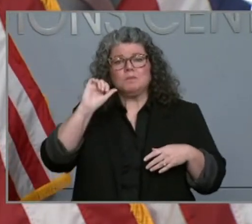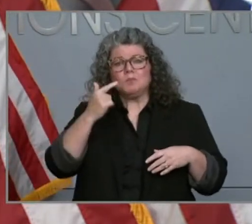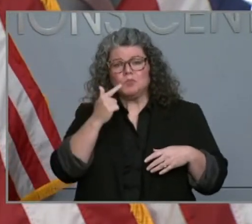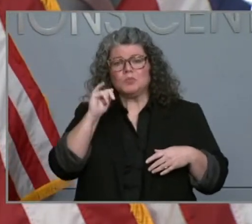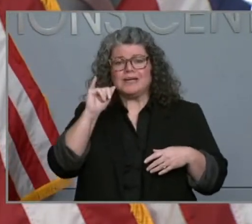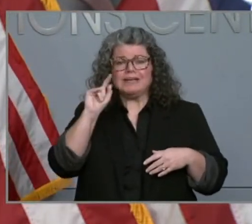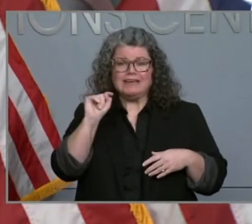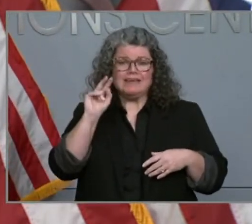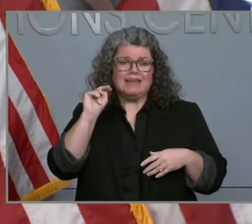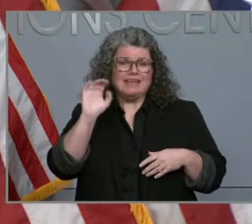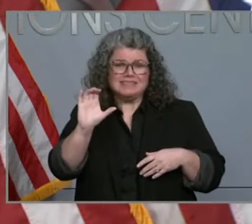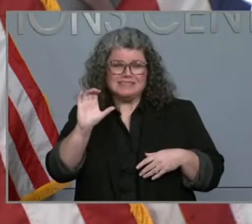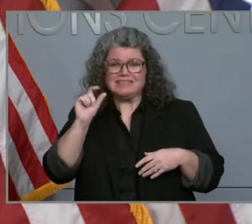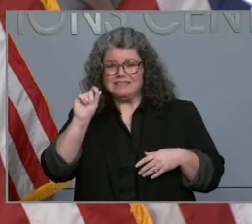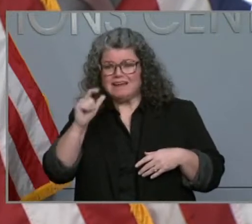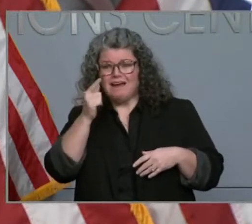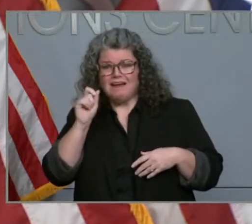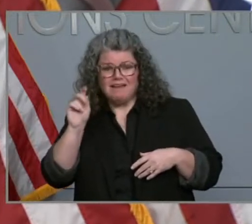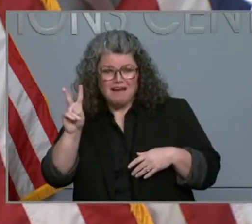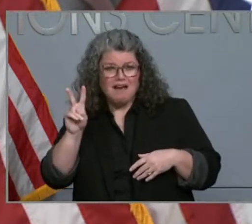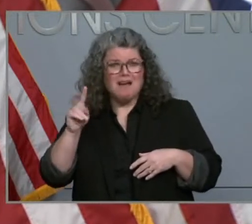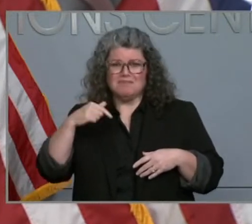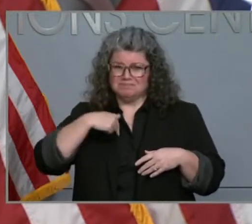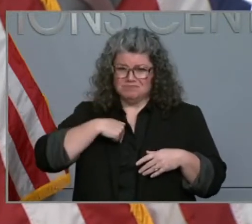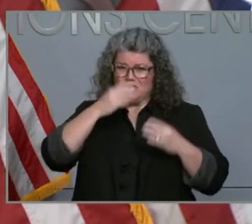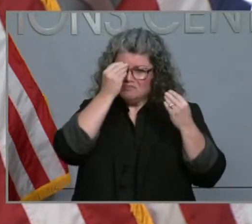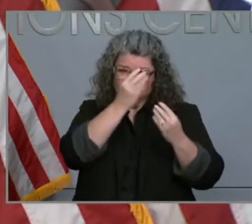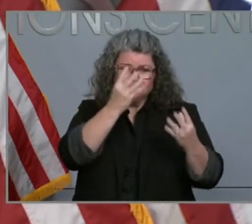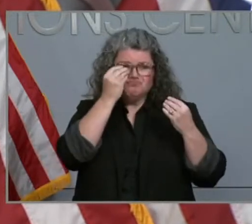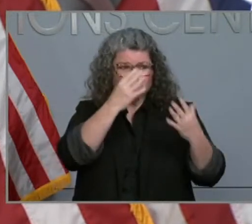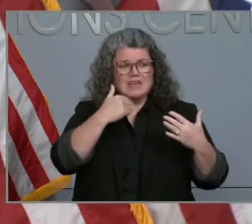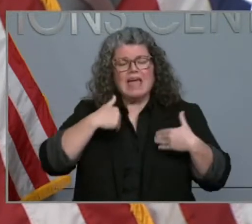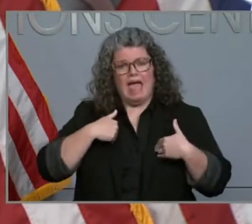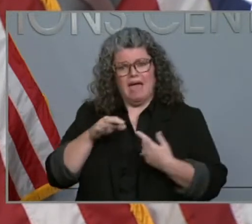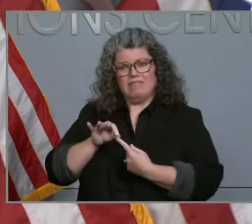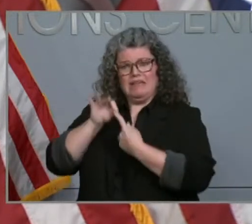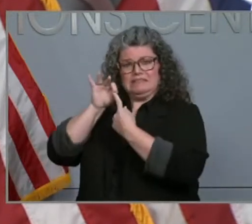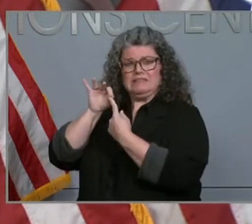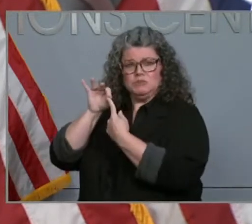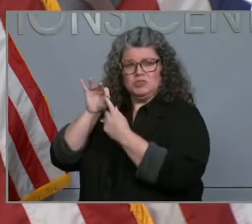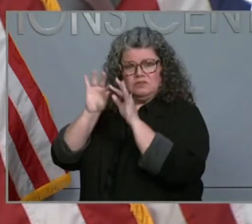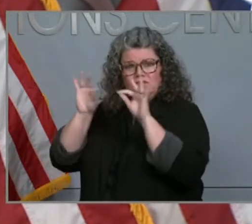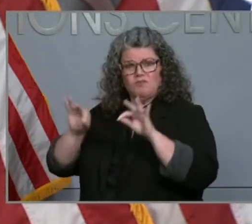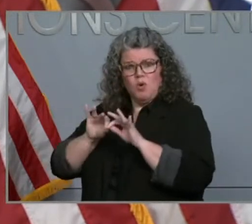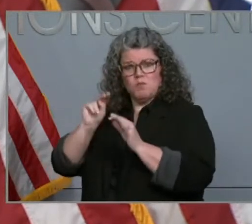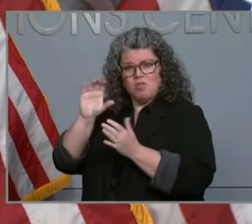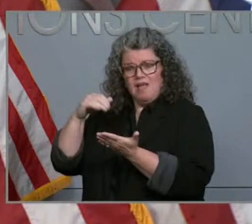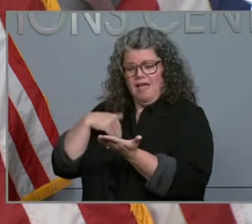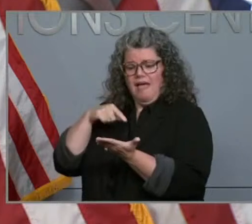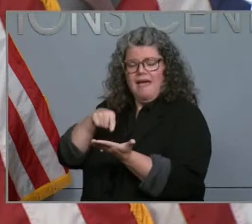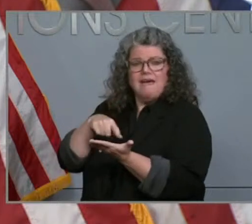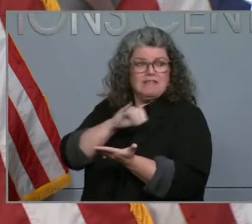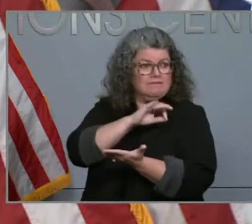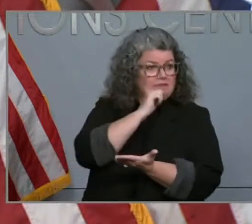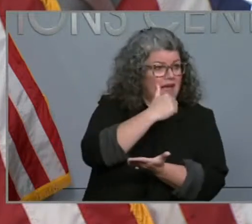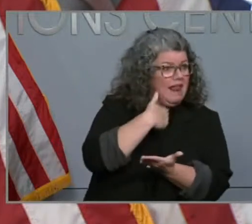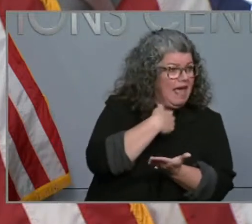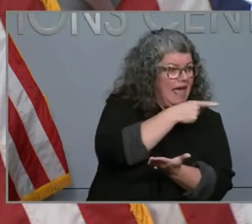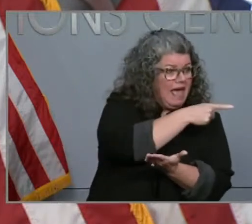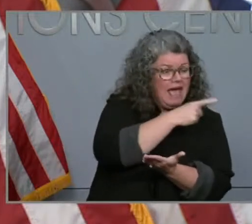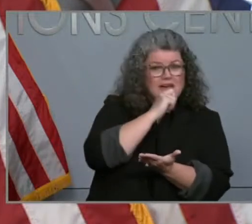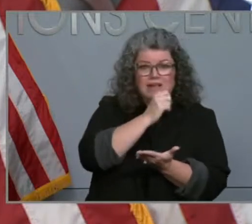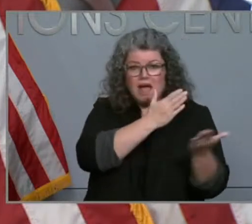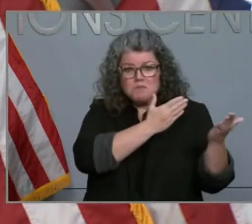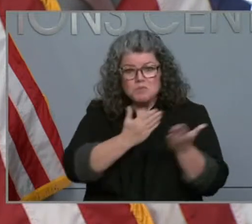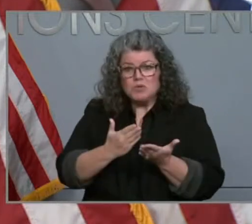able to help inform voters. The fact that there is the exception form in North Carolina, that if someone's